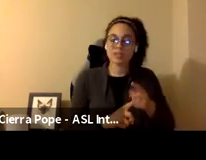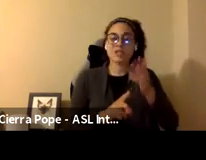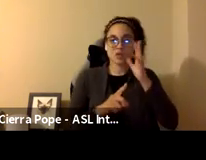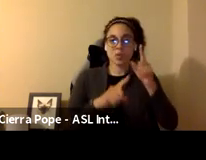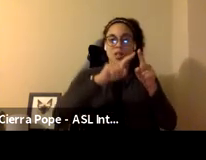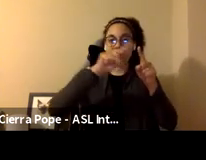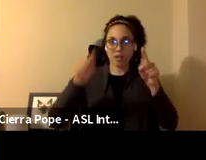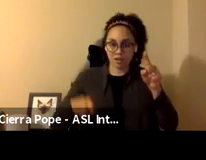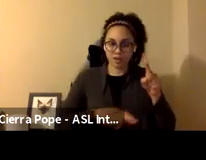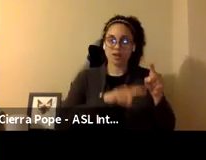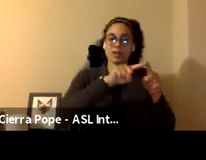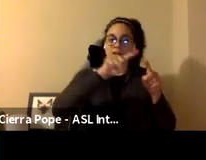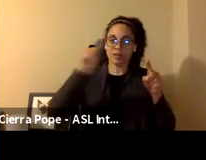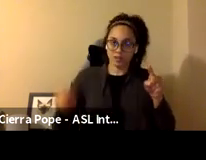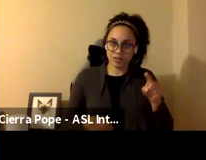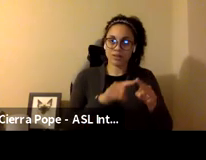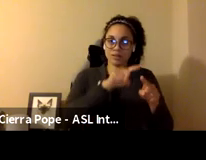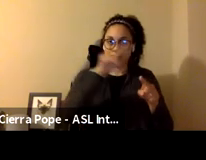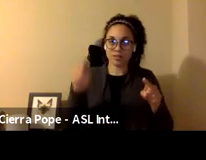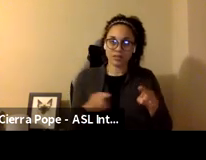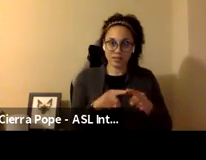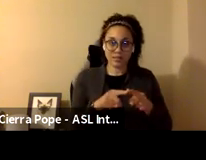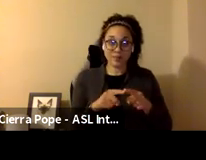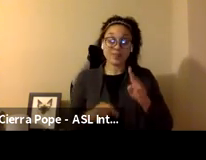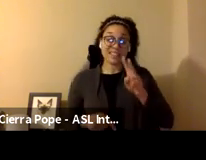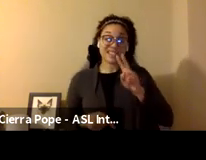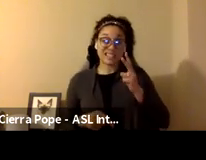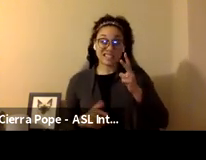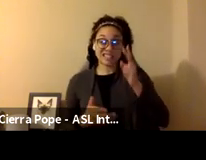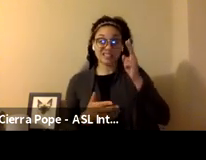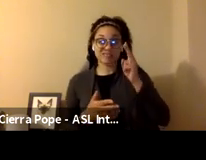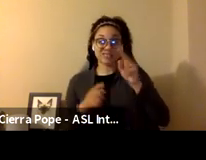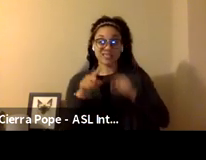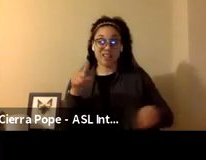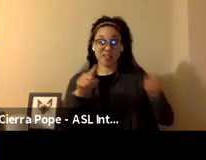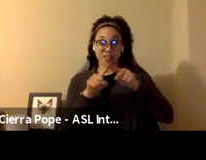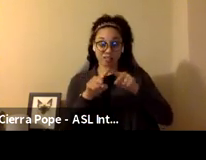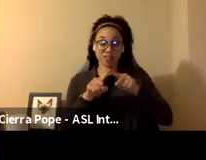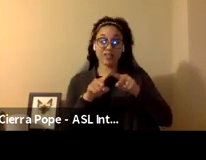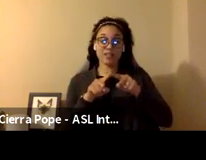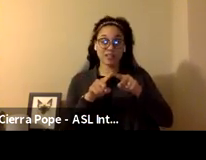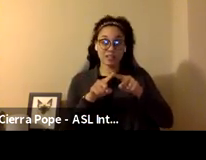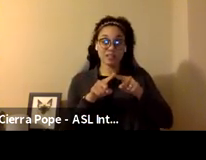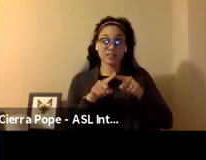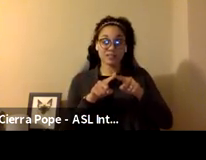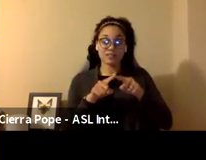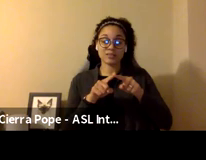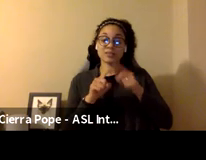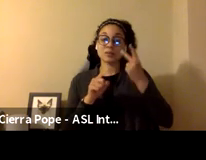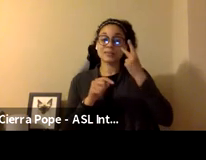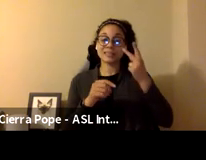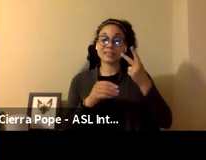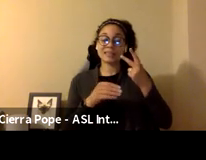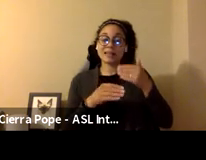around. If you look over here, she breaks it down. Once you get that going, you have